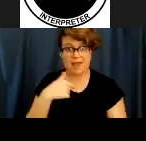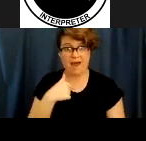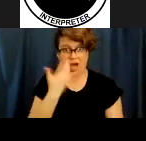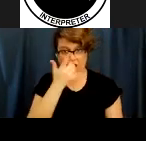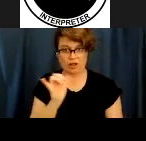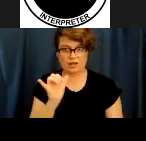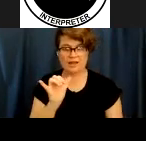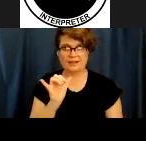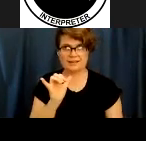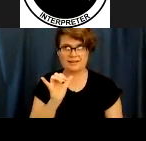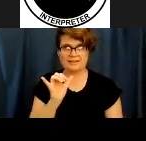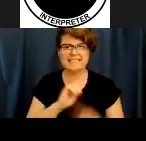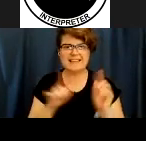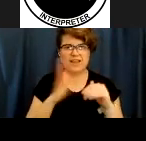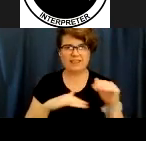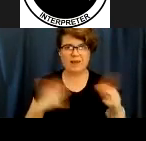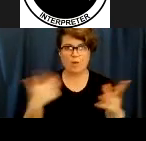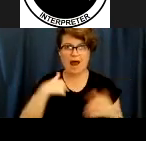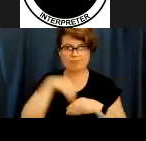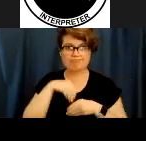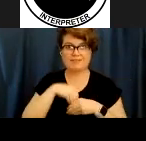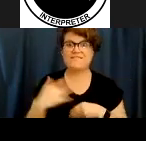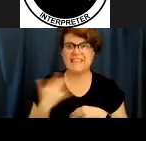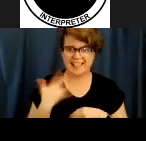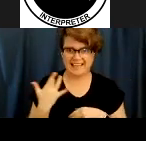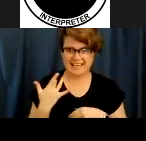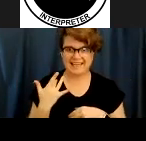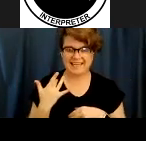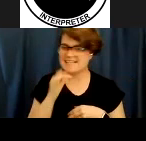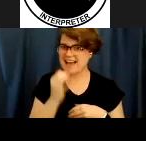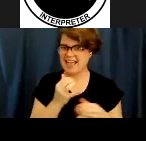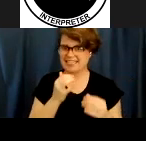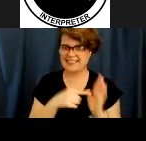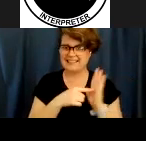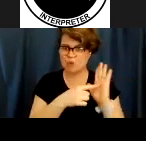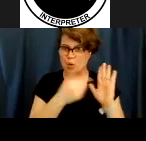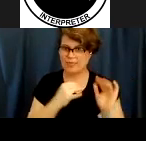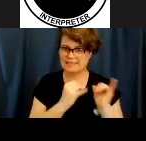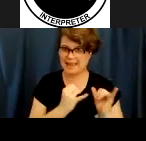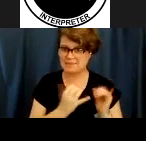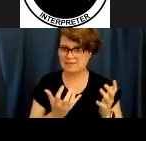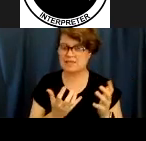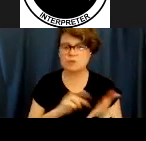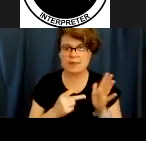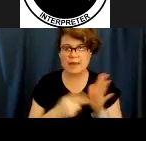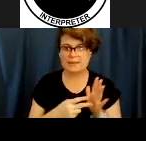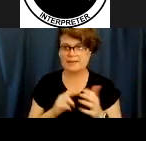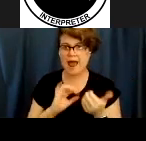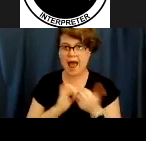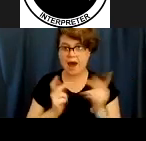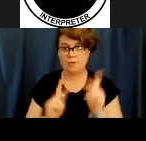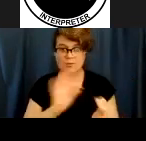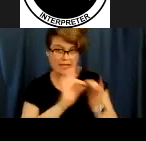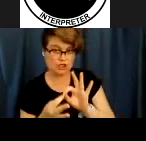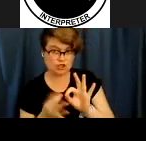always how I'm feeling, right? And so I think we're limited in how we're being interpreted in these video